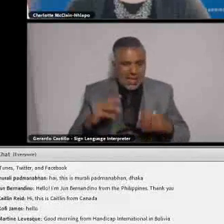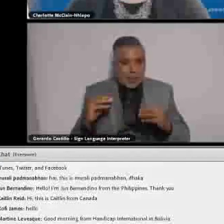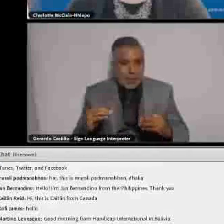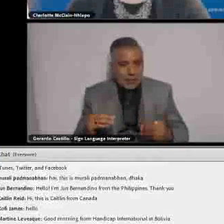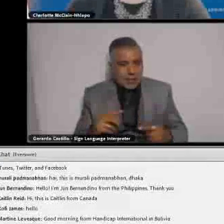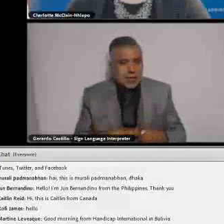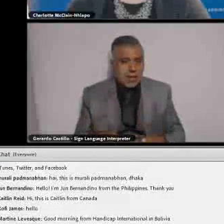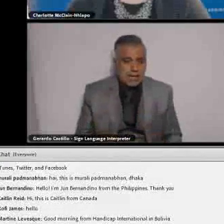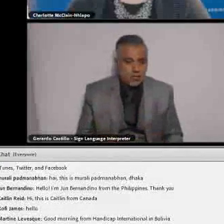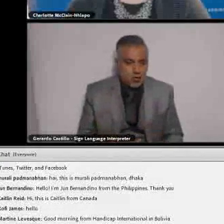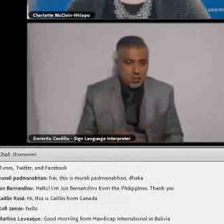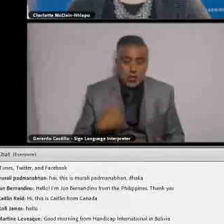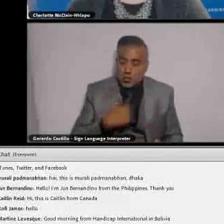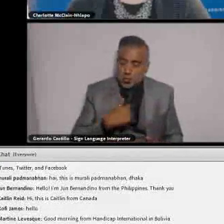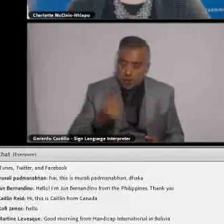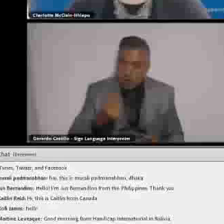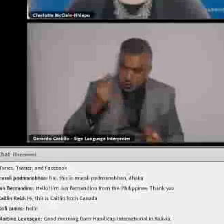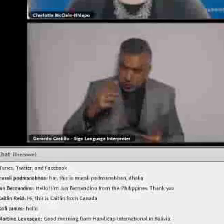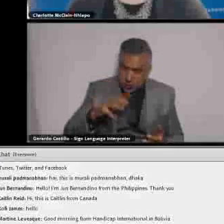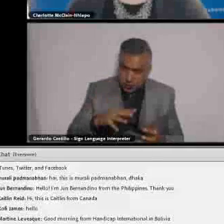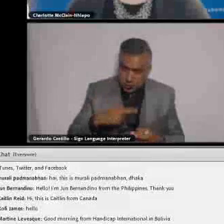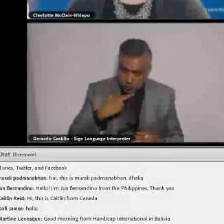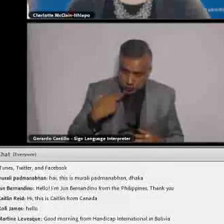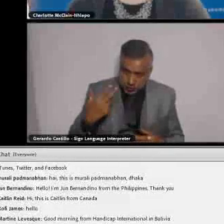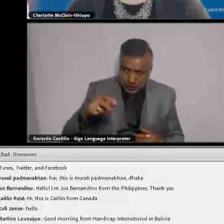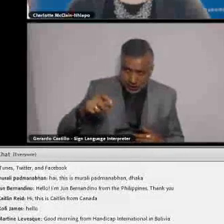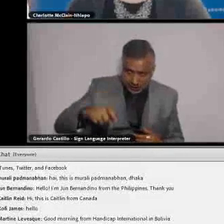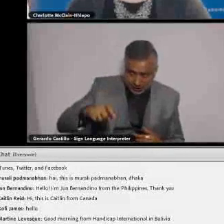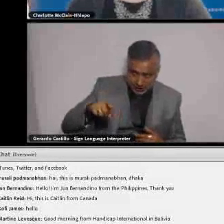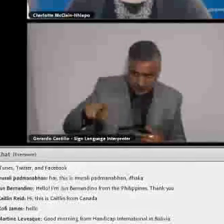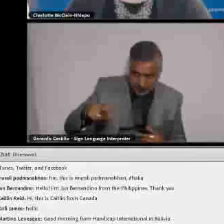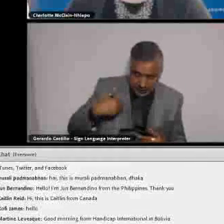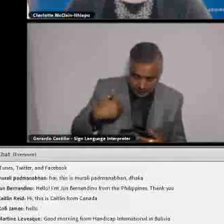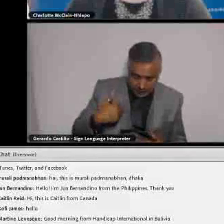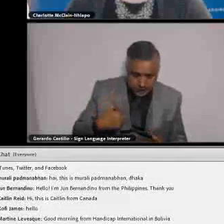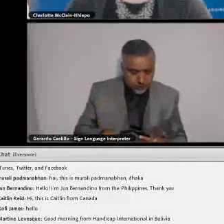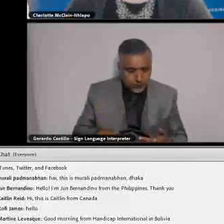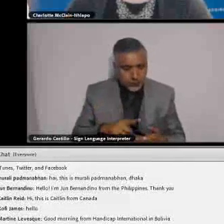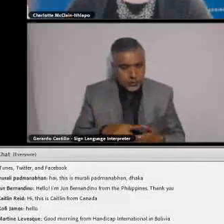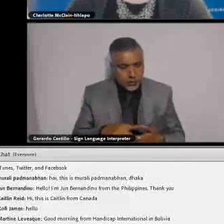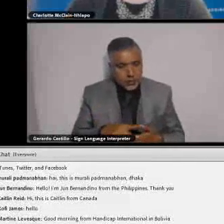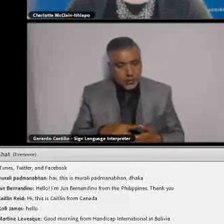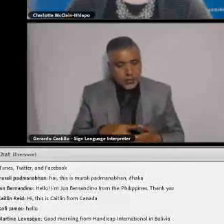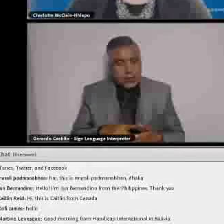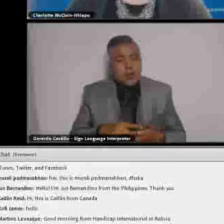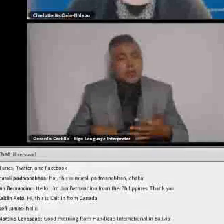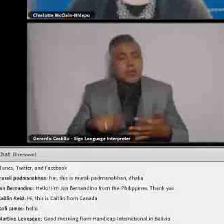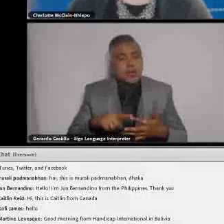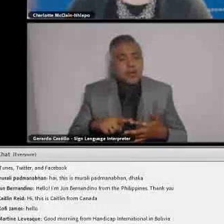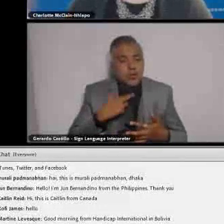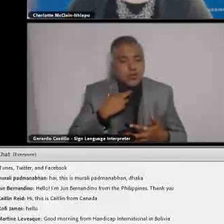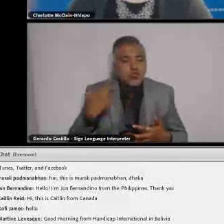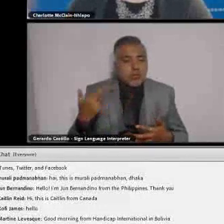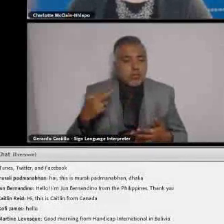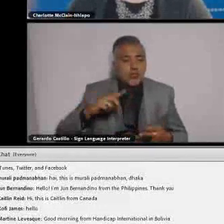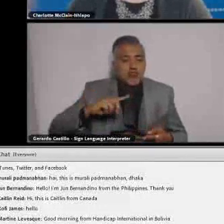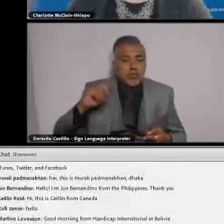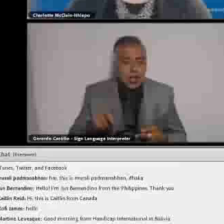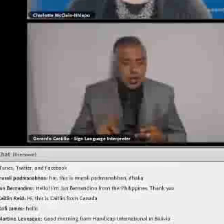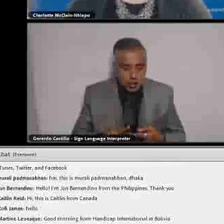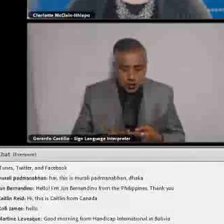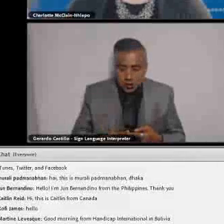we understand the risk and the needs that they have. In the risk reduction side, making sure